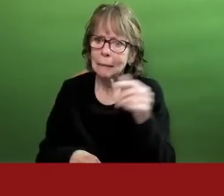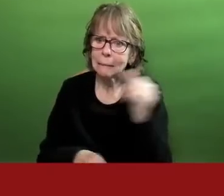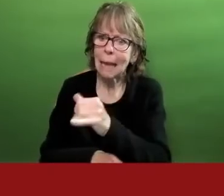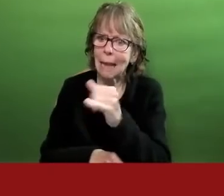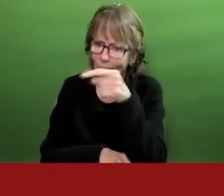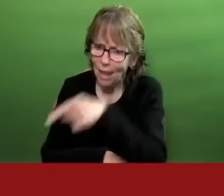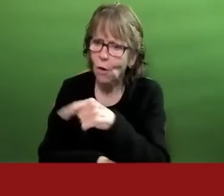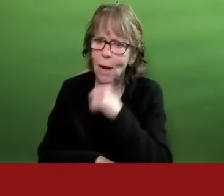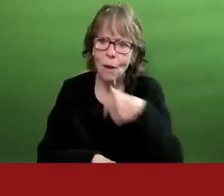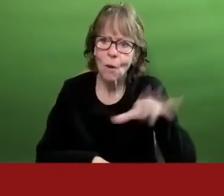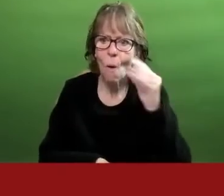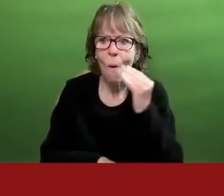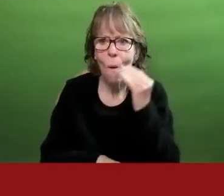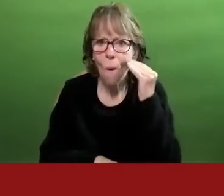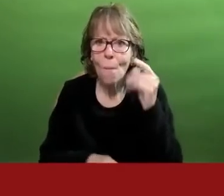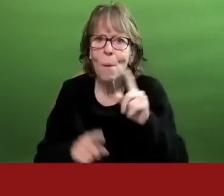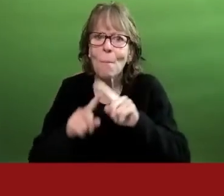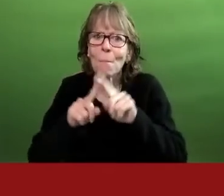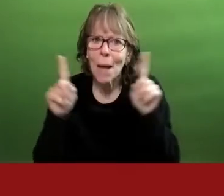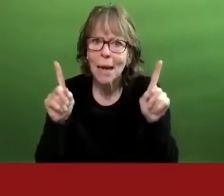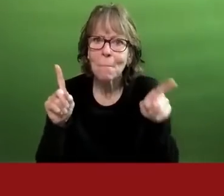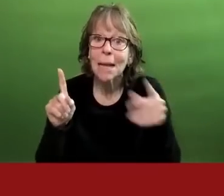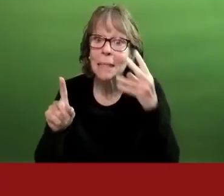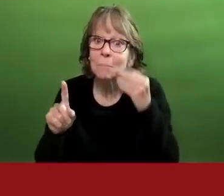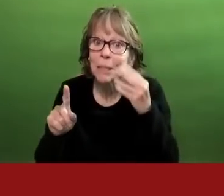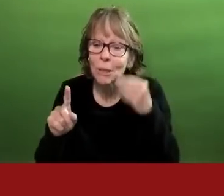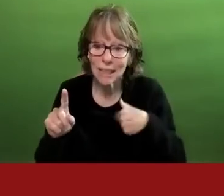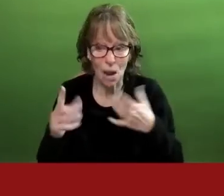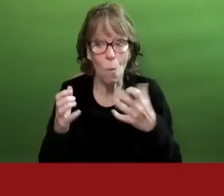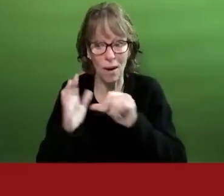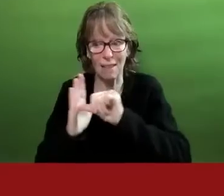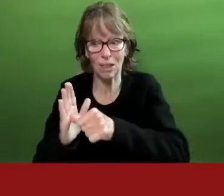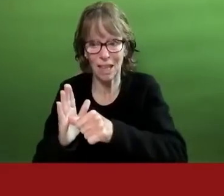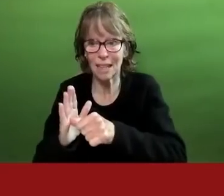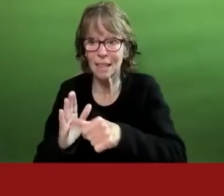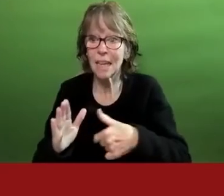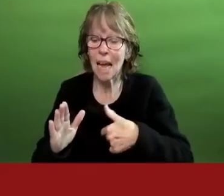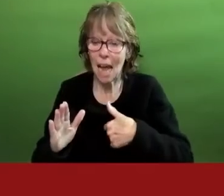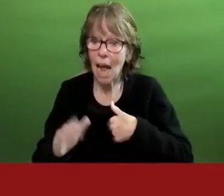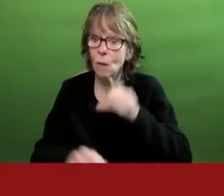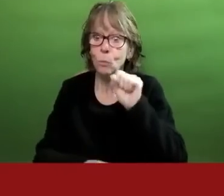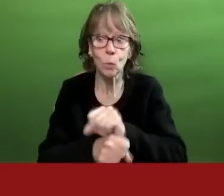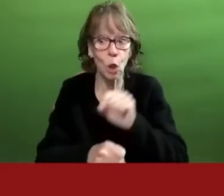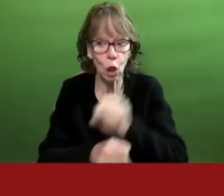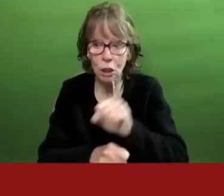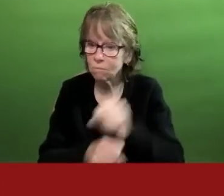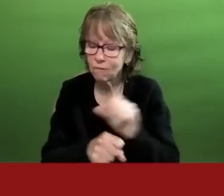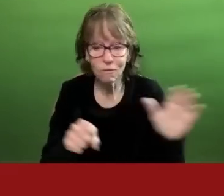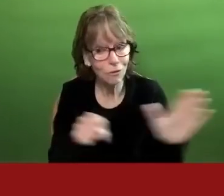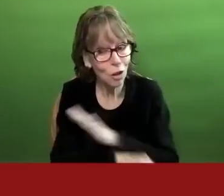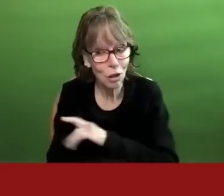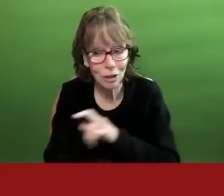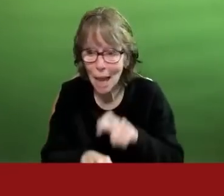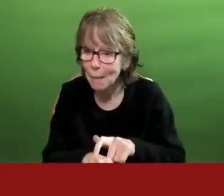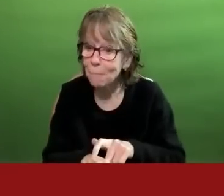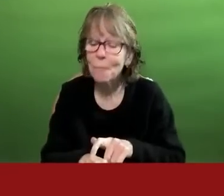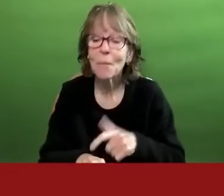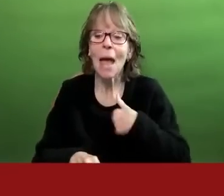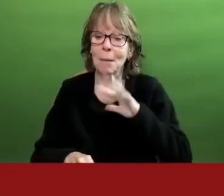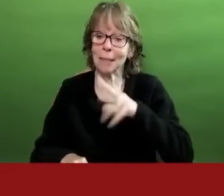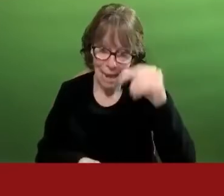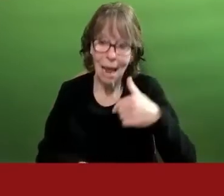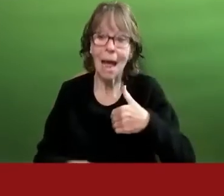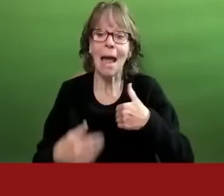experiences. And what I want to highlight in here is that I am a fully employed, highly educated transgender man with a female